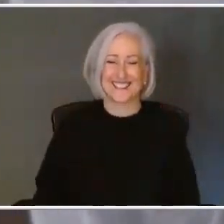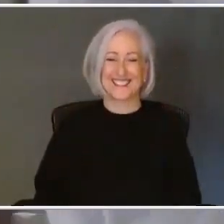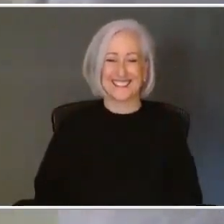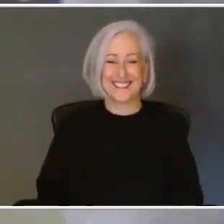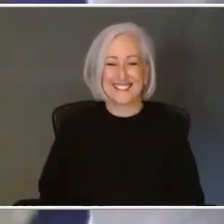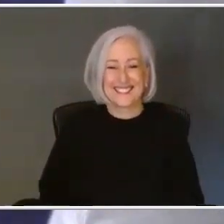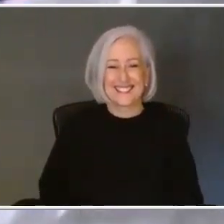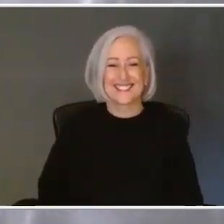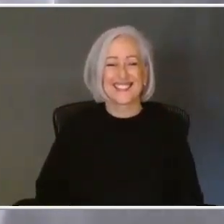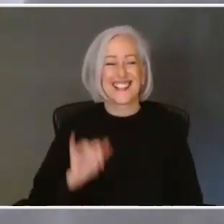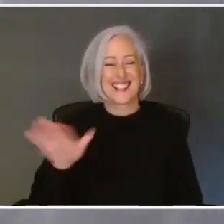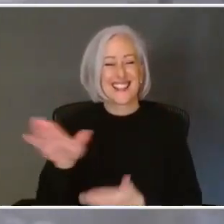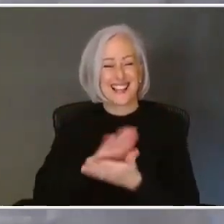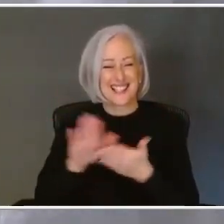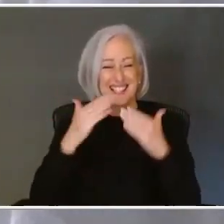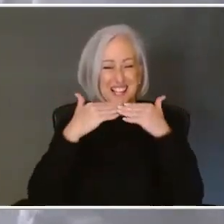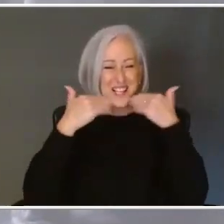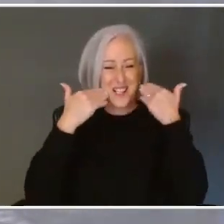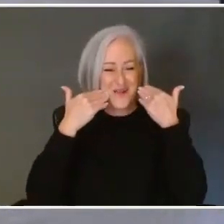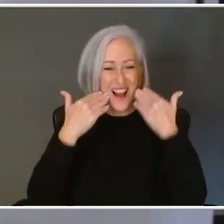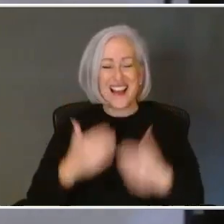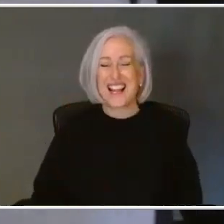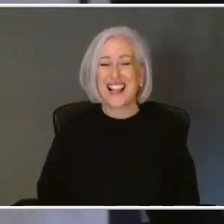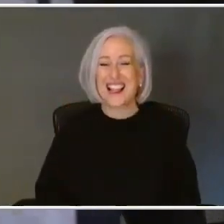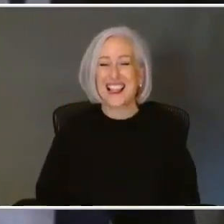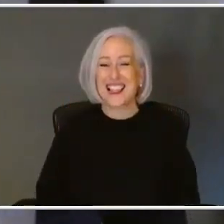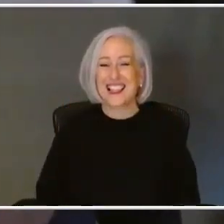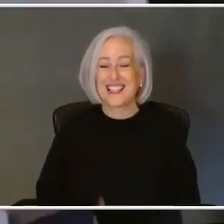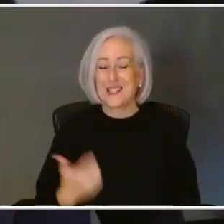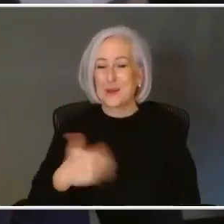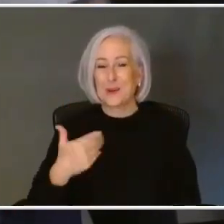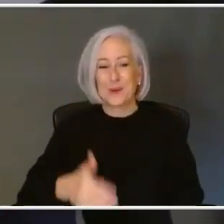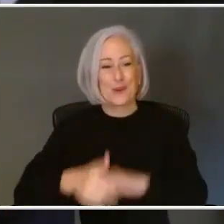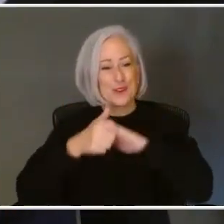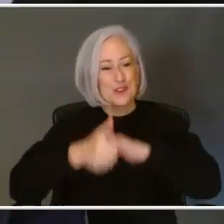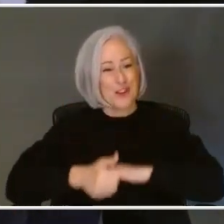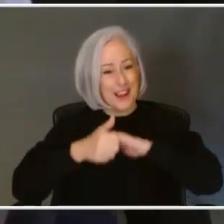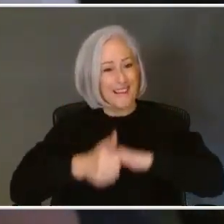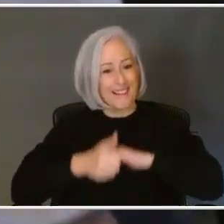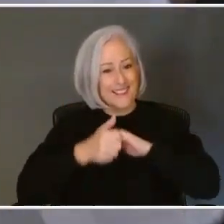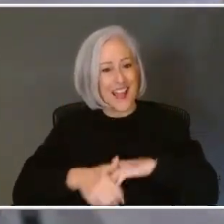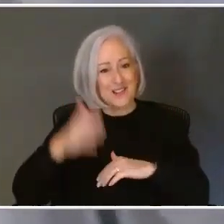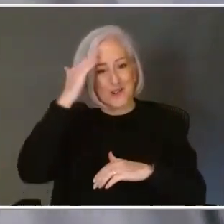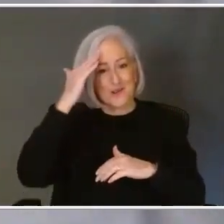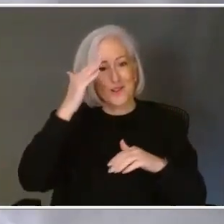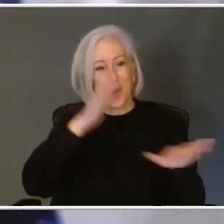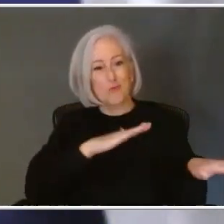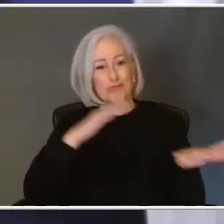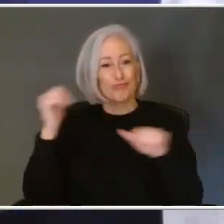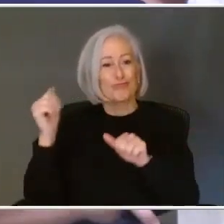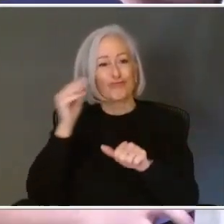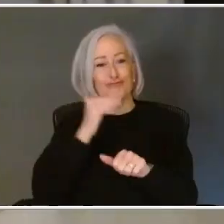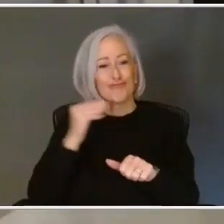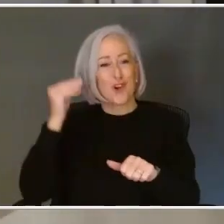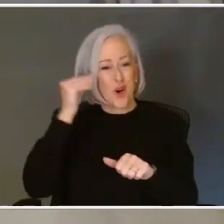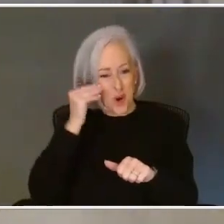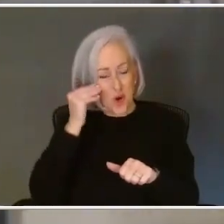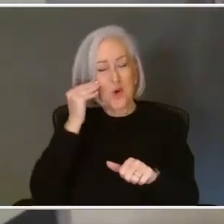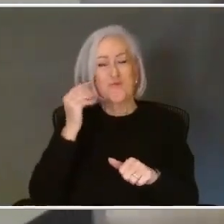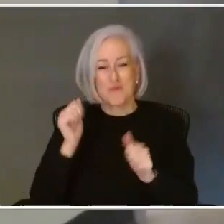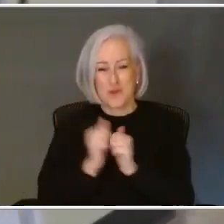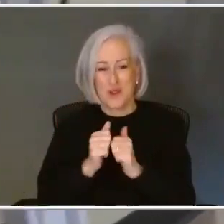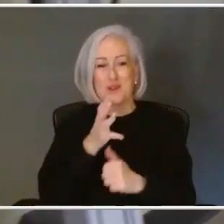That's a pretty nice smile. How was it to shake his hand and to know he was going home healthy back to his parents? Oh, that was fantastic.